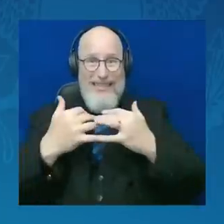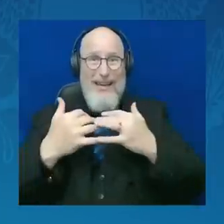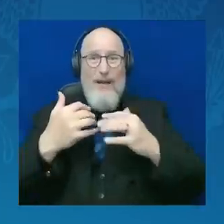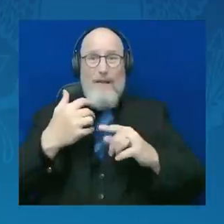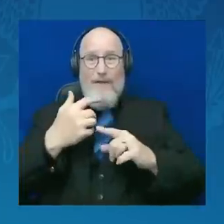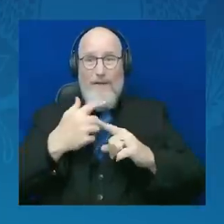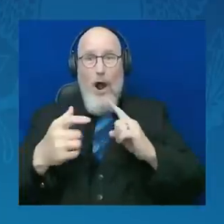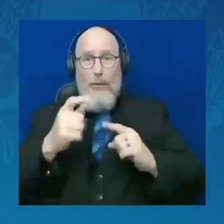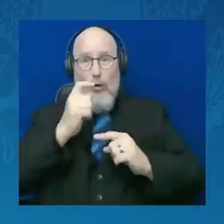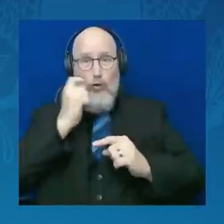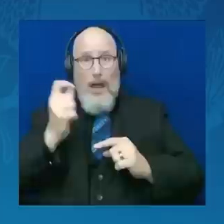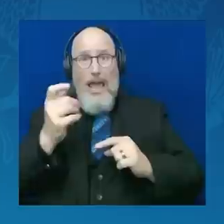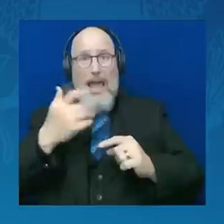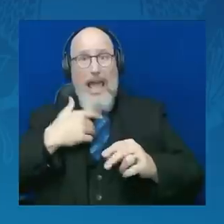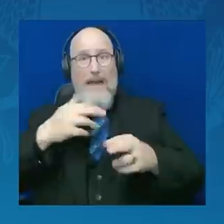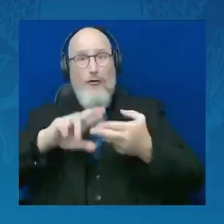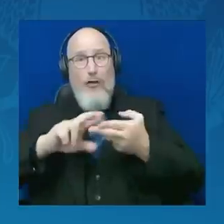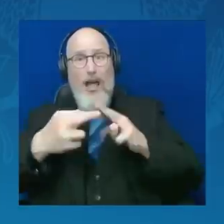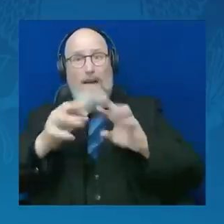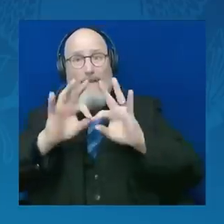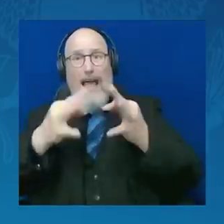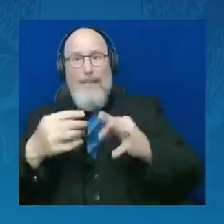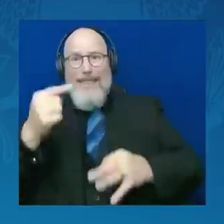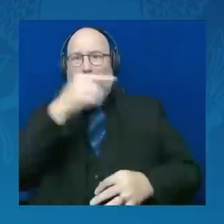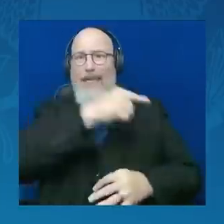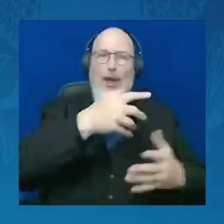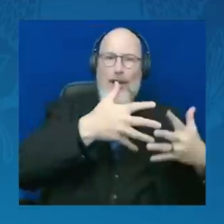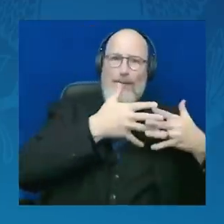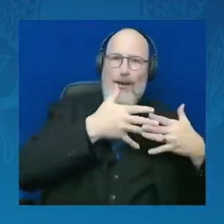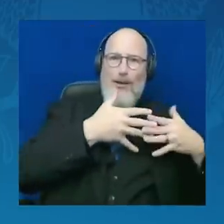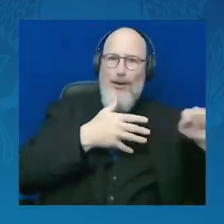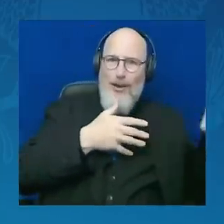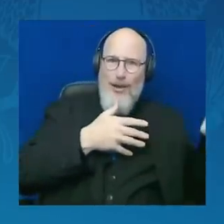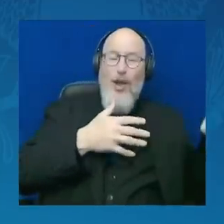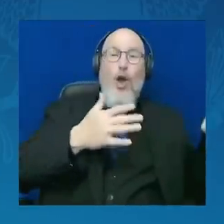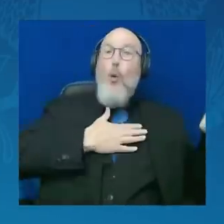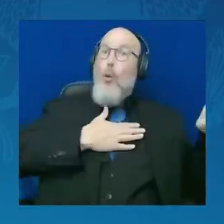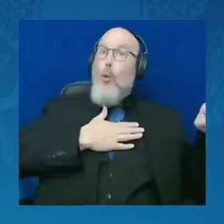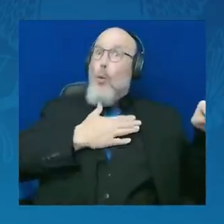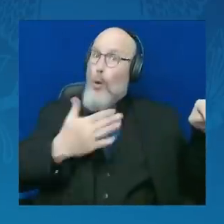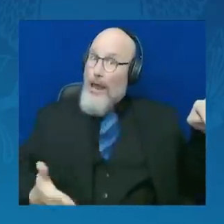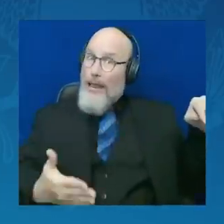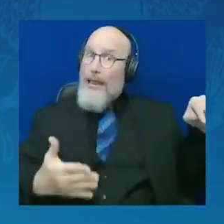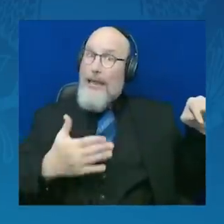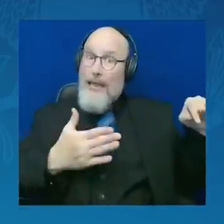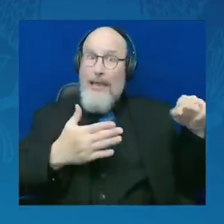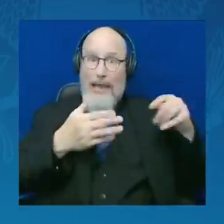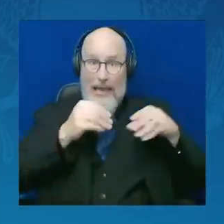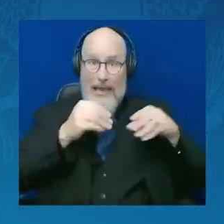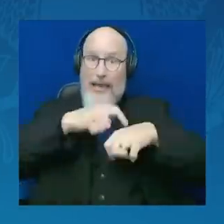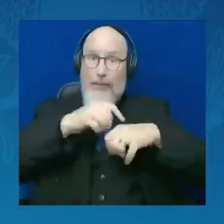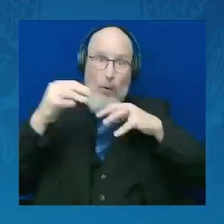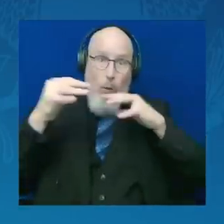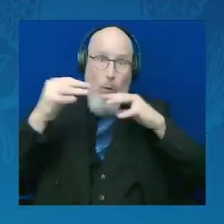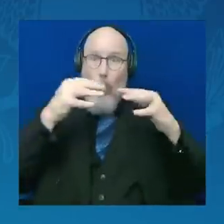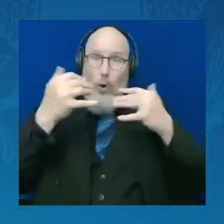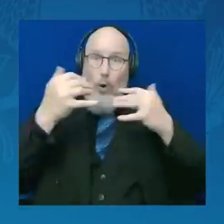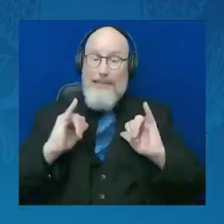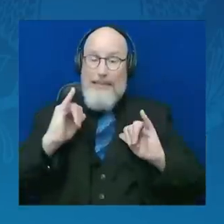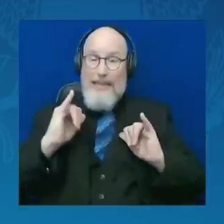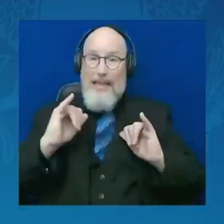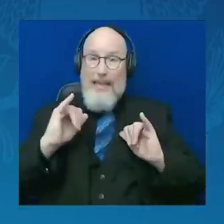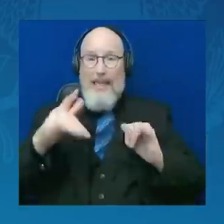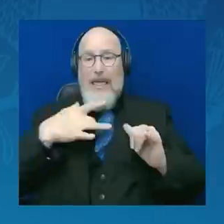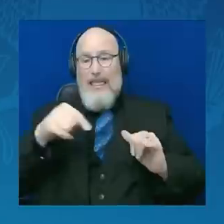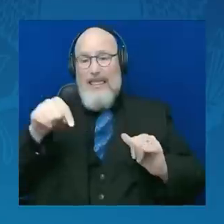and who would be willing, at least for the time when the war is still waging, they would like to visit those families, to